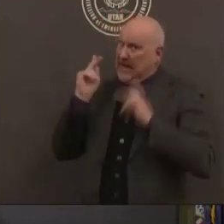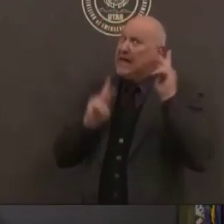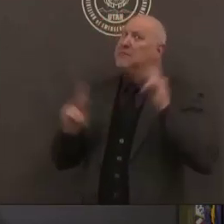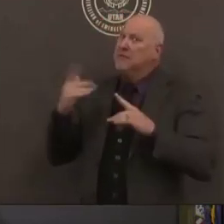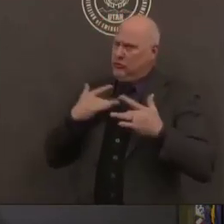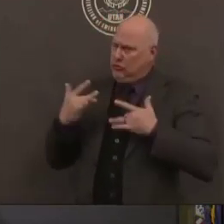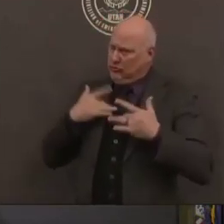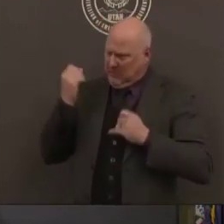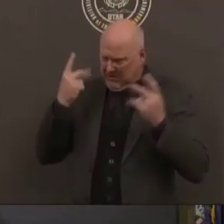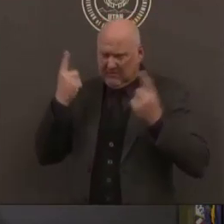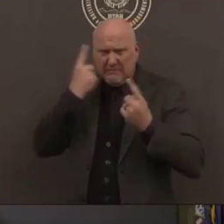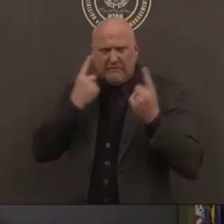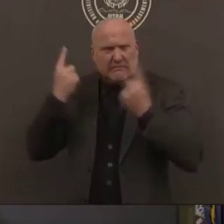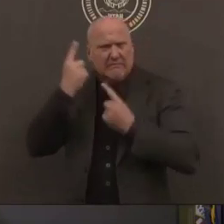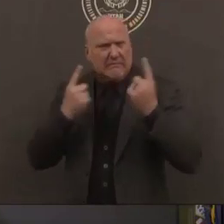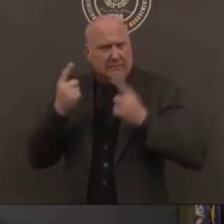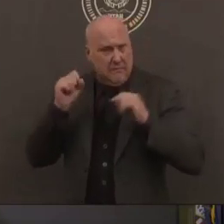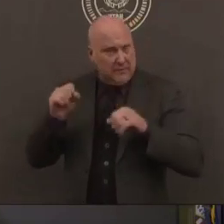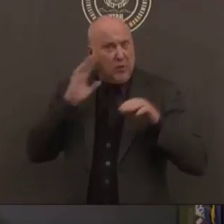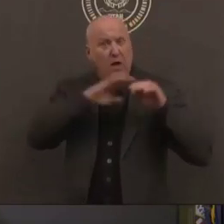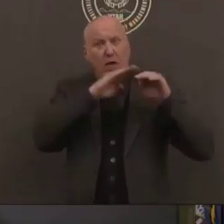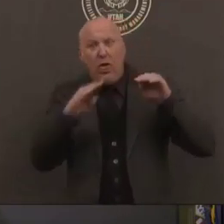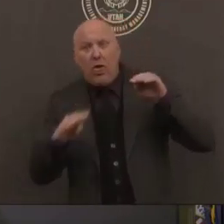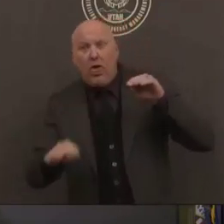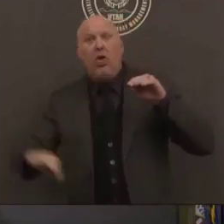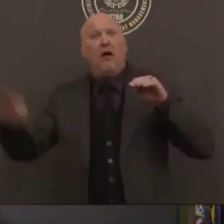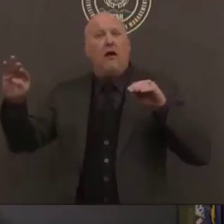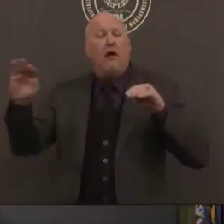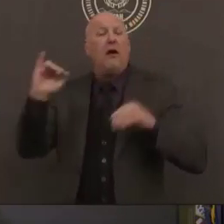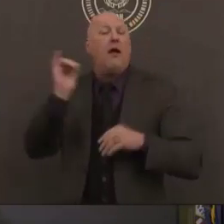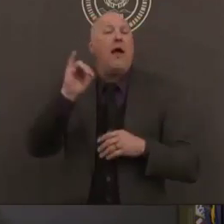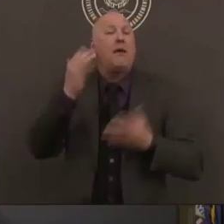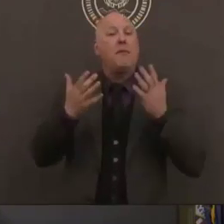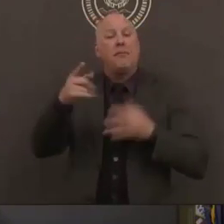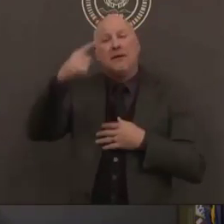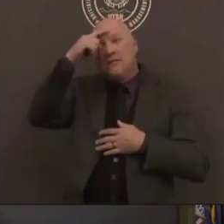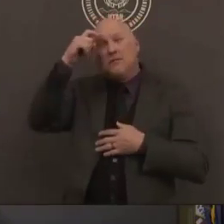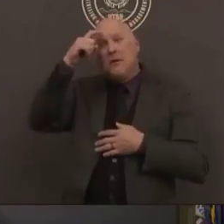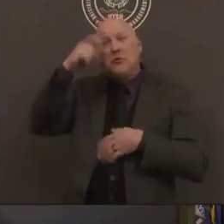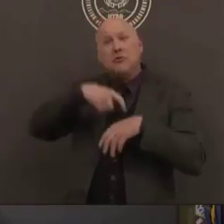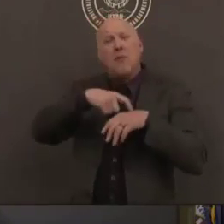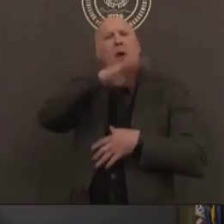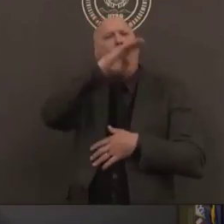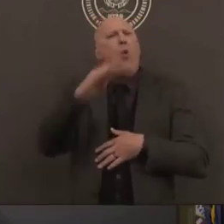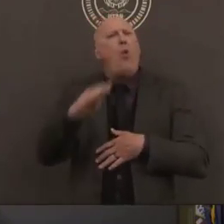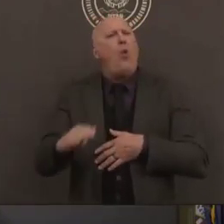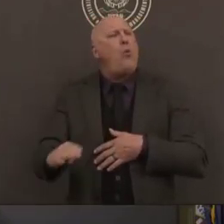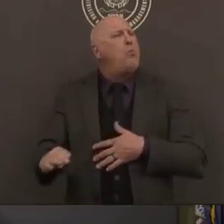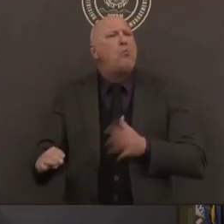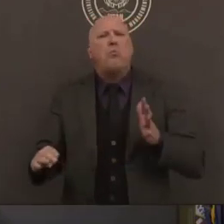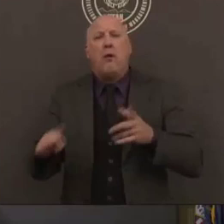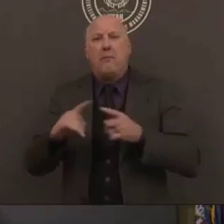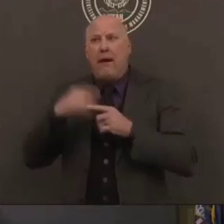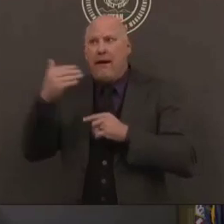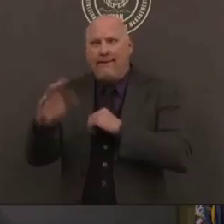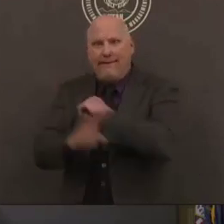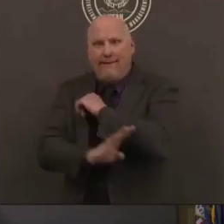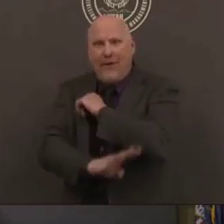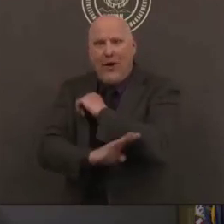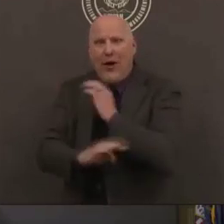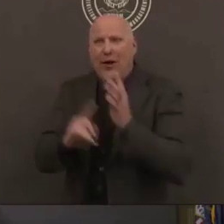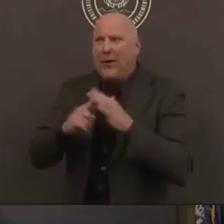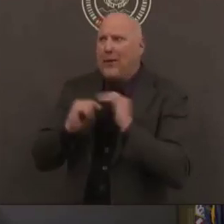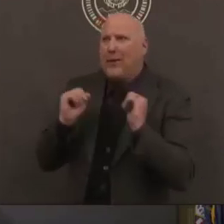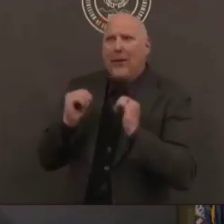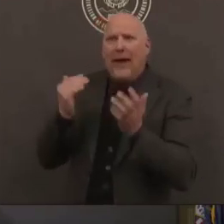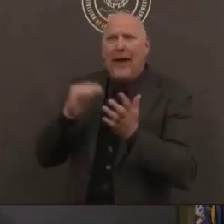wave of COVID-19 disease in the fall. Things that we will look at the health department are going to be, of course, an increase